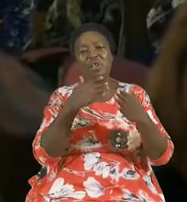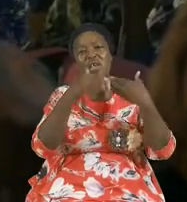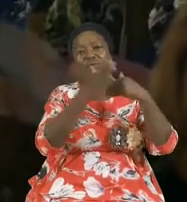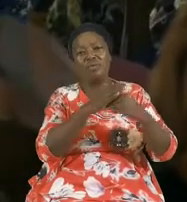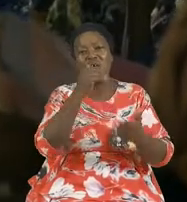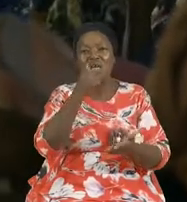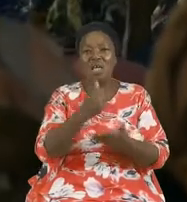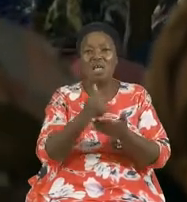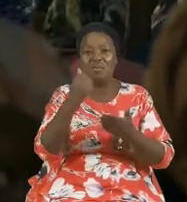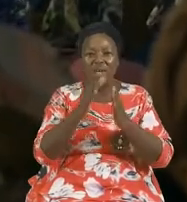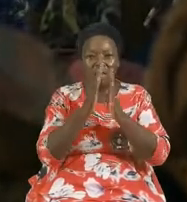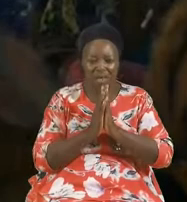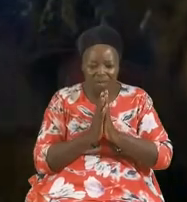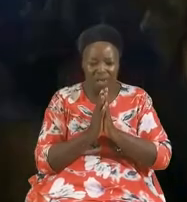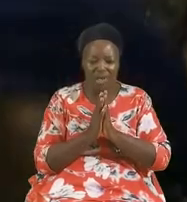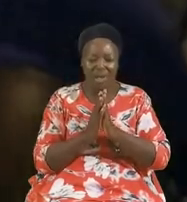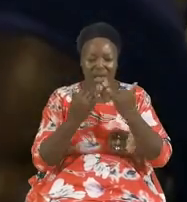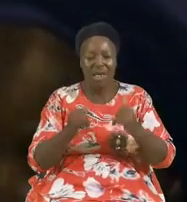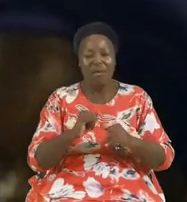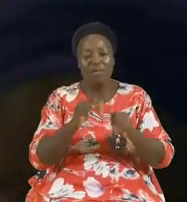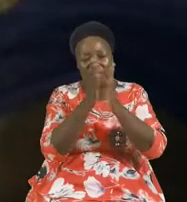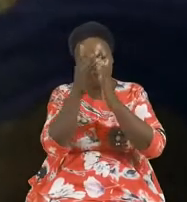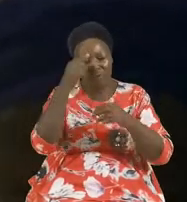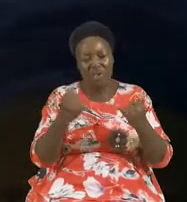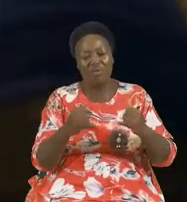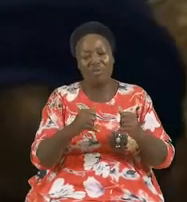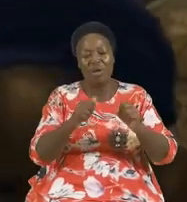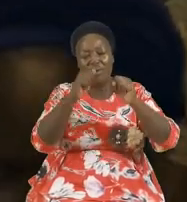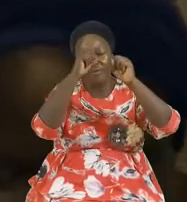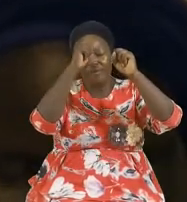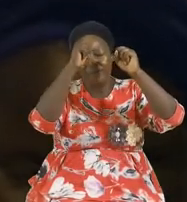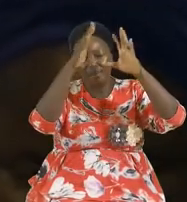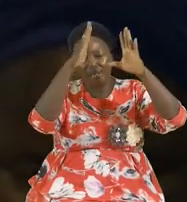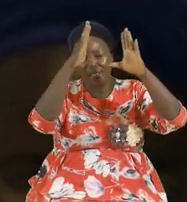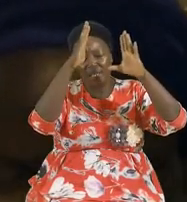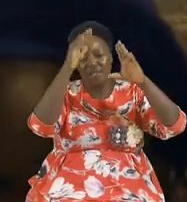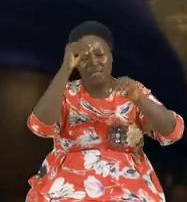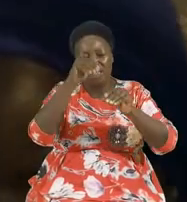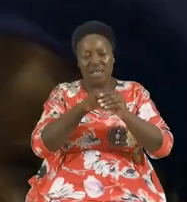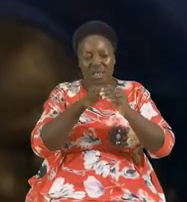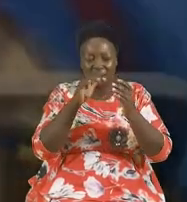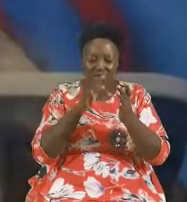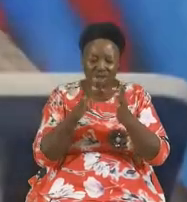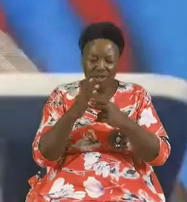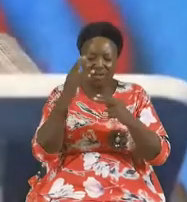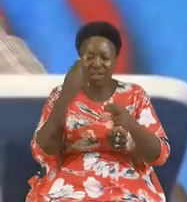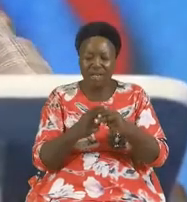name in the book of life in heaven. Amen. I'm praying for you now,